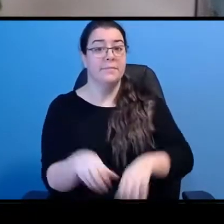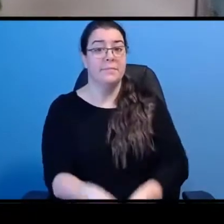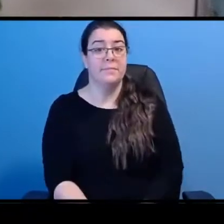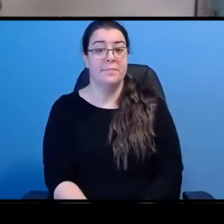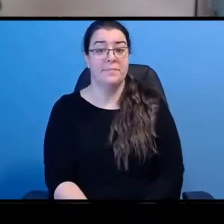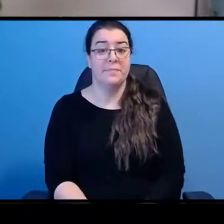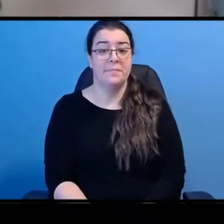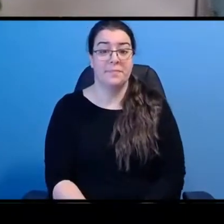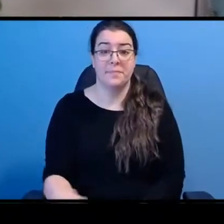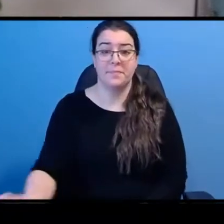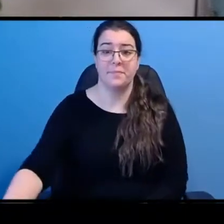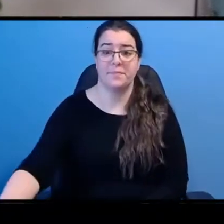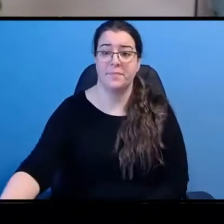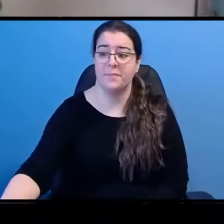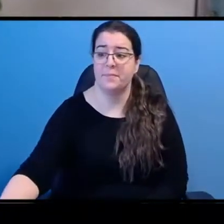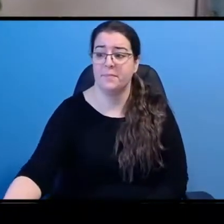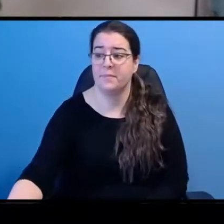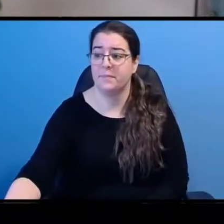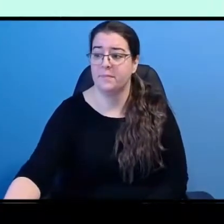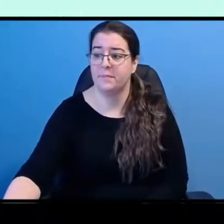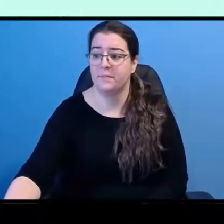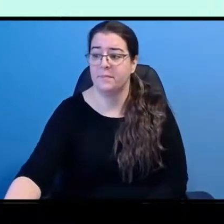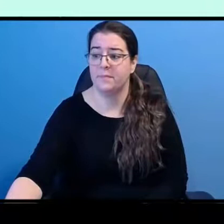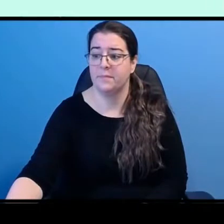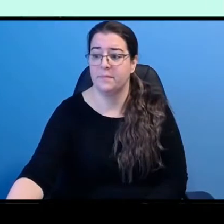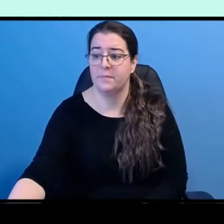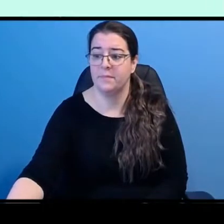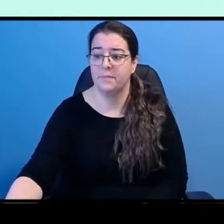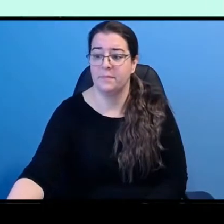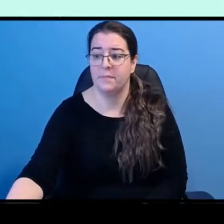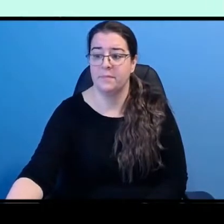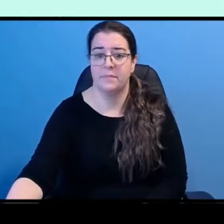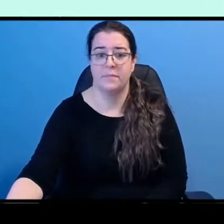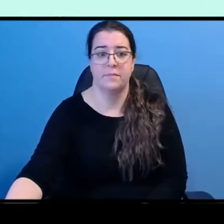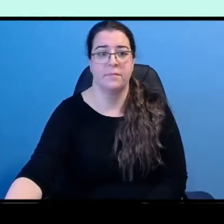have is on imposter syndrome.